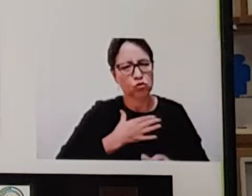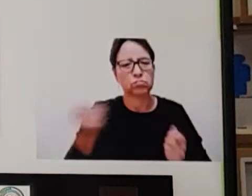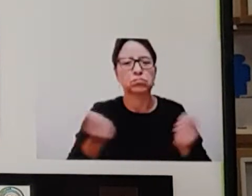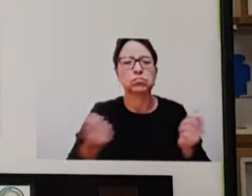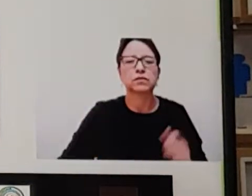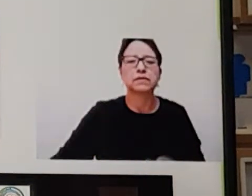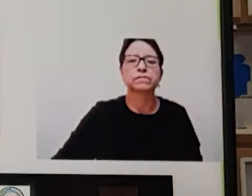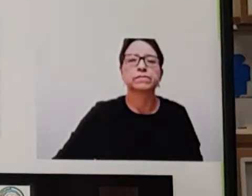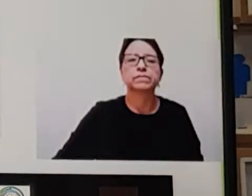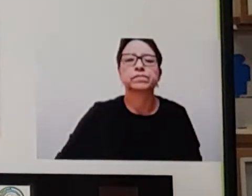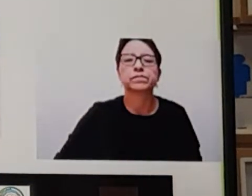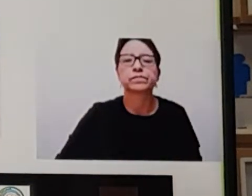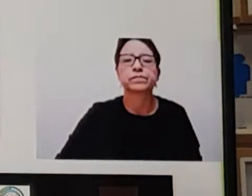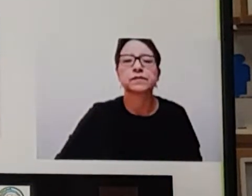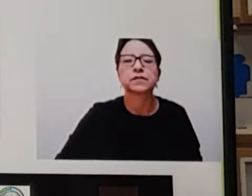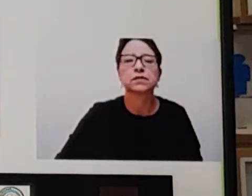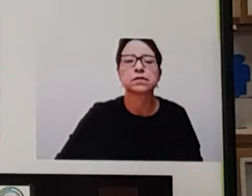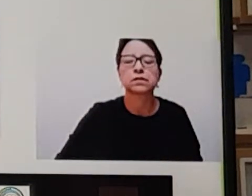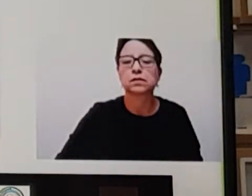Jenny, can I get the control?